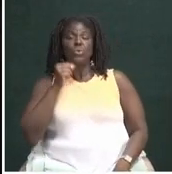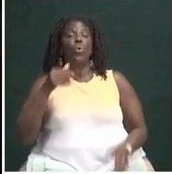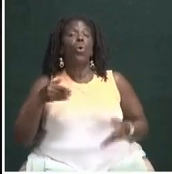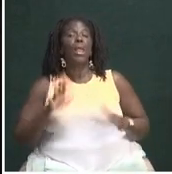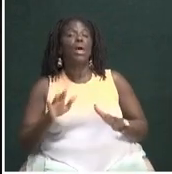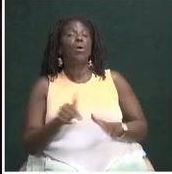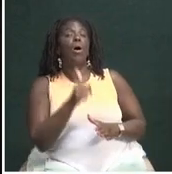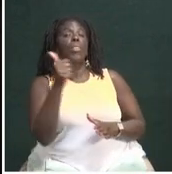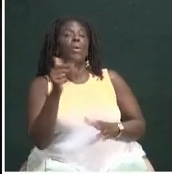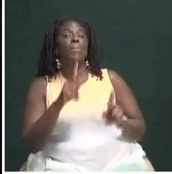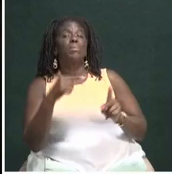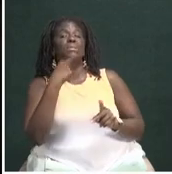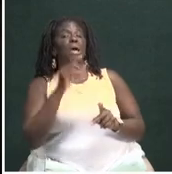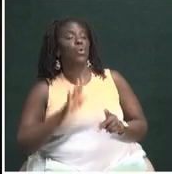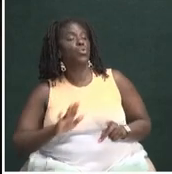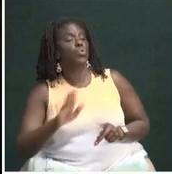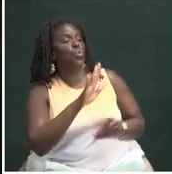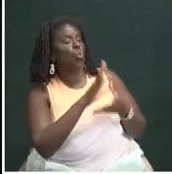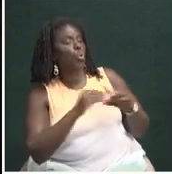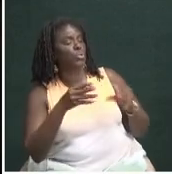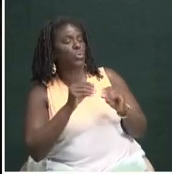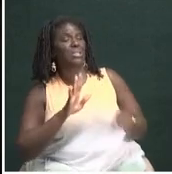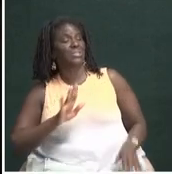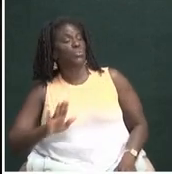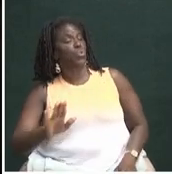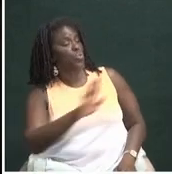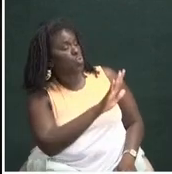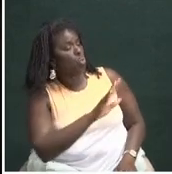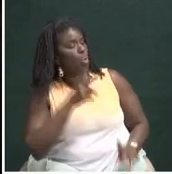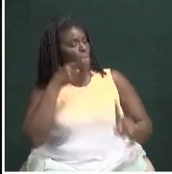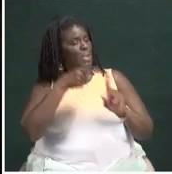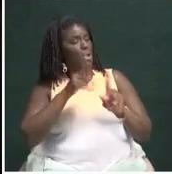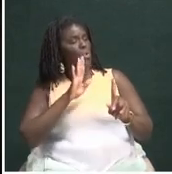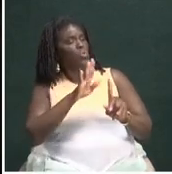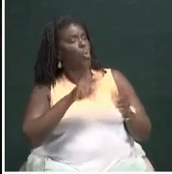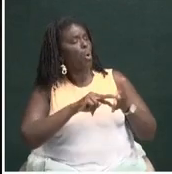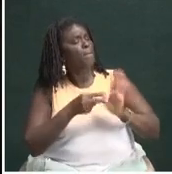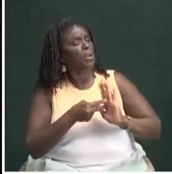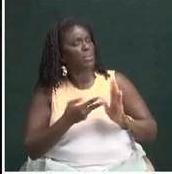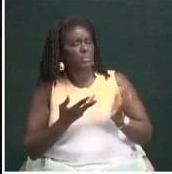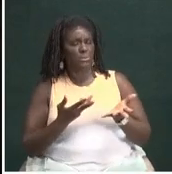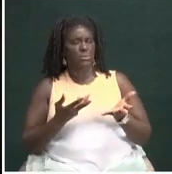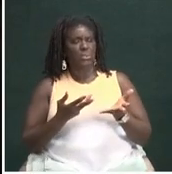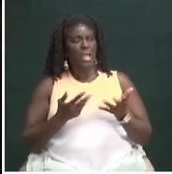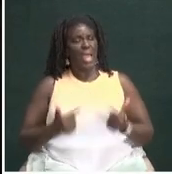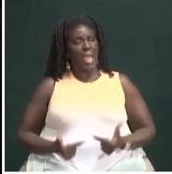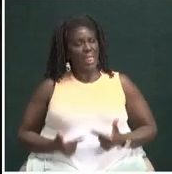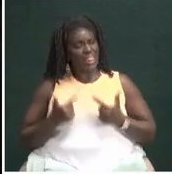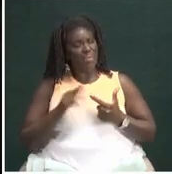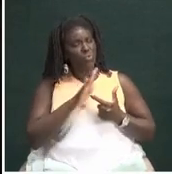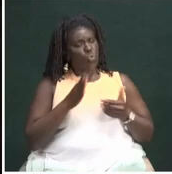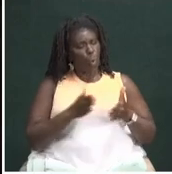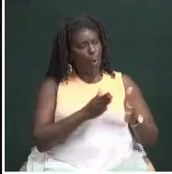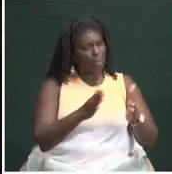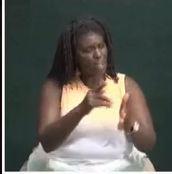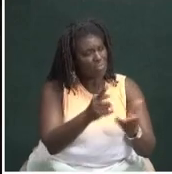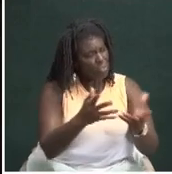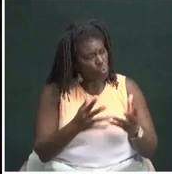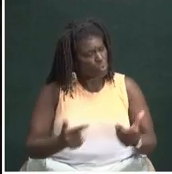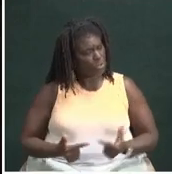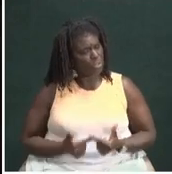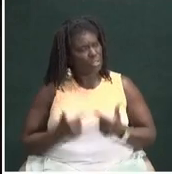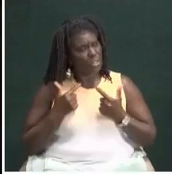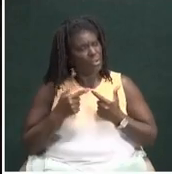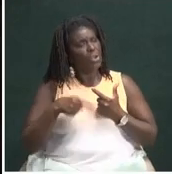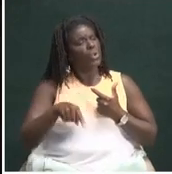your story. This is your narrative, it's your mission, it's your purpose, and live the pathway that you want to live.